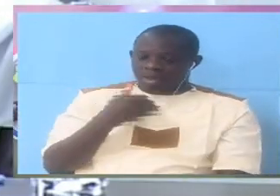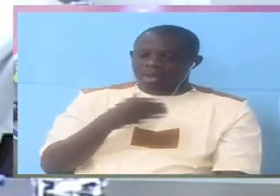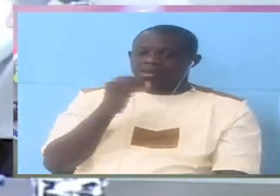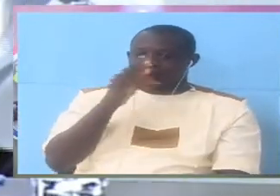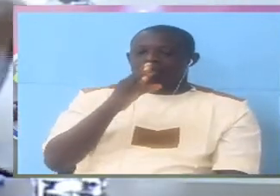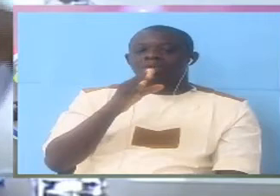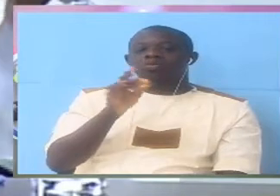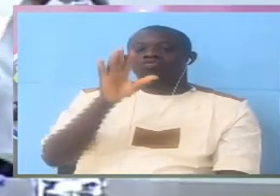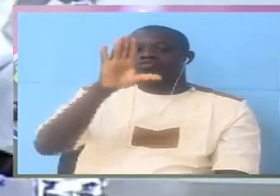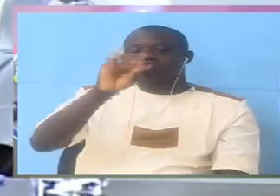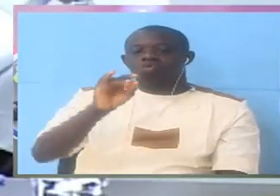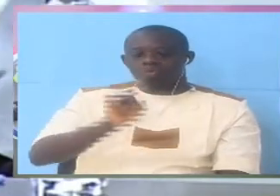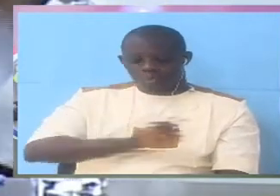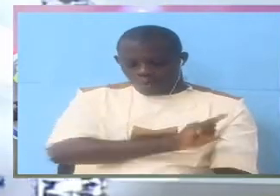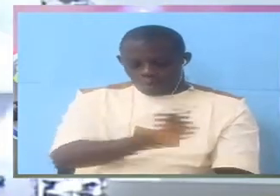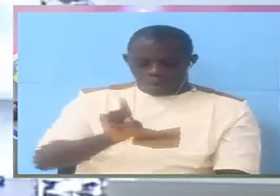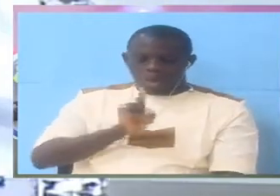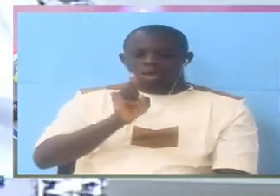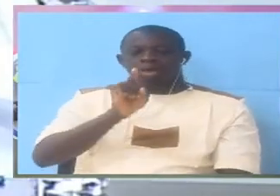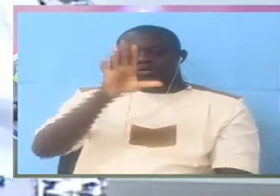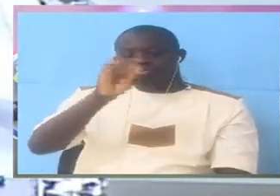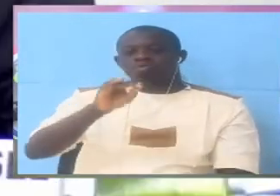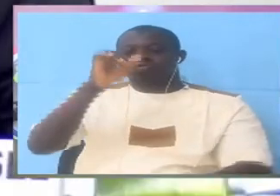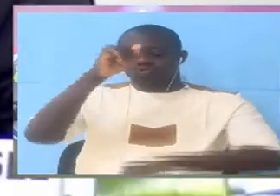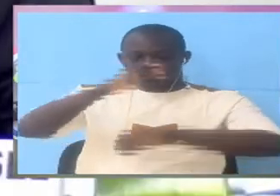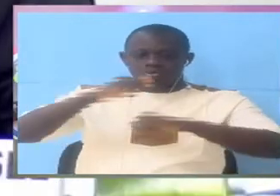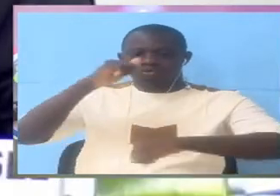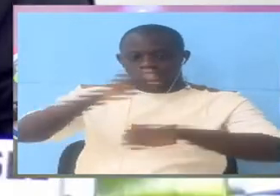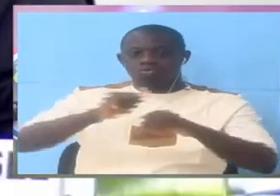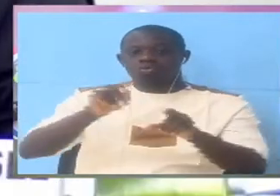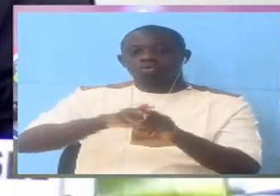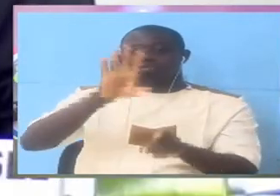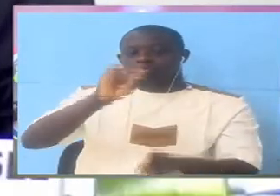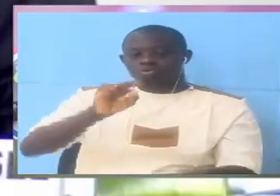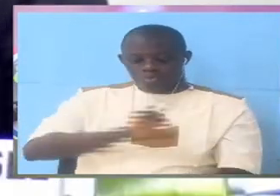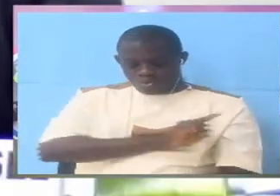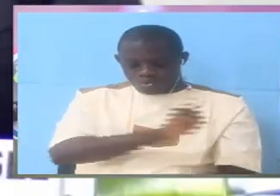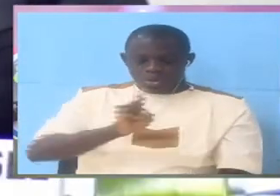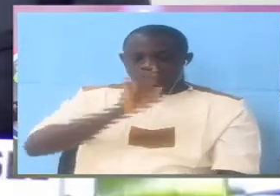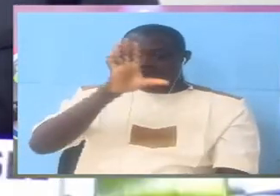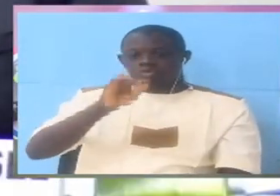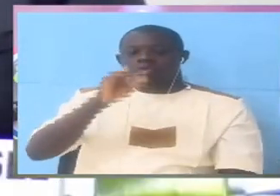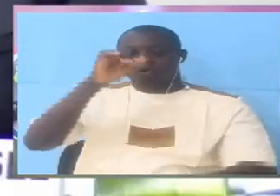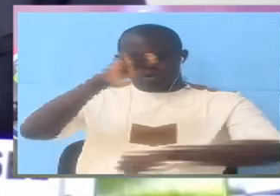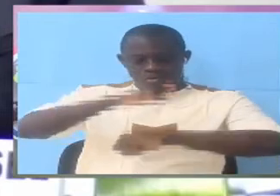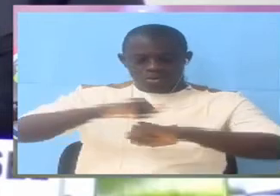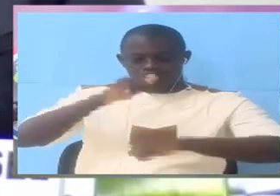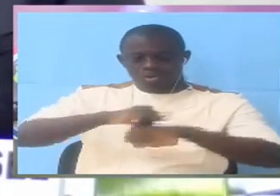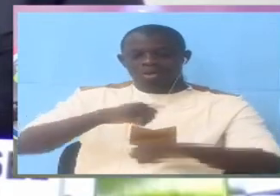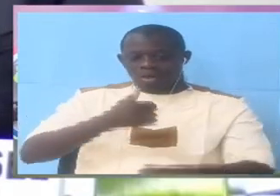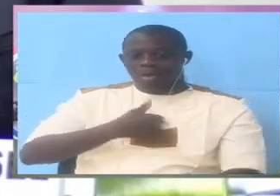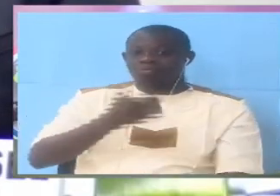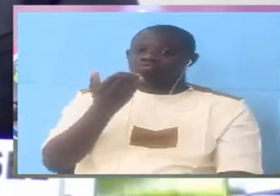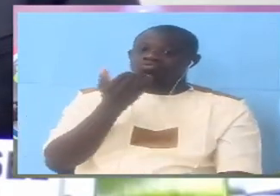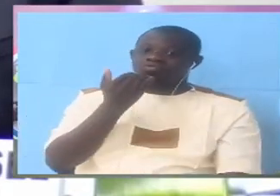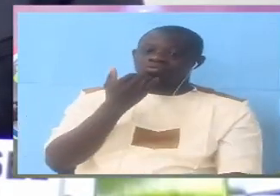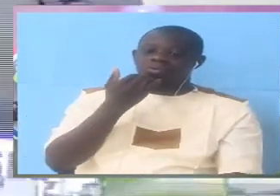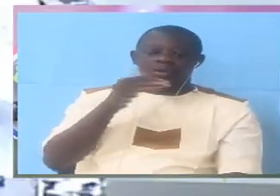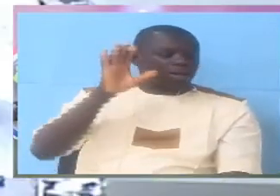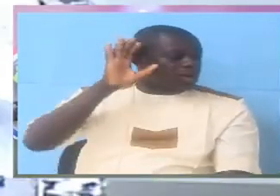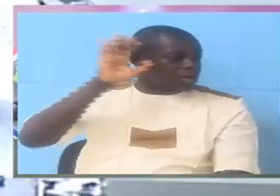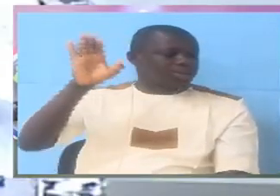to revise this? Do we do tortures? Sorry, listen carefully when